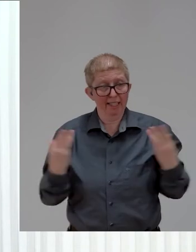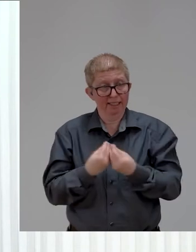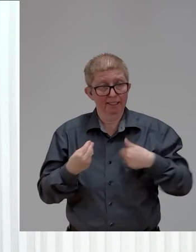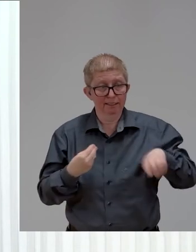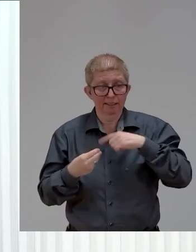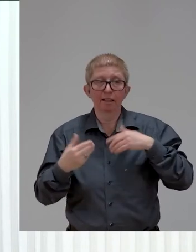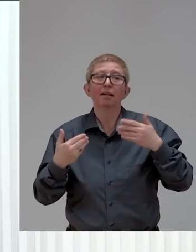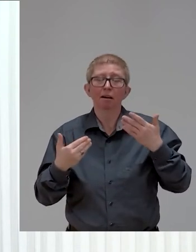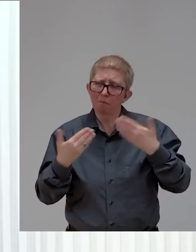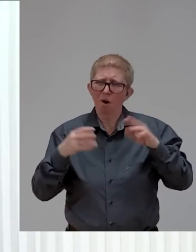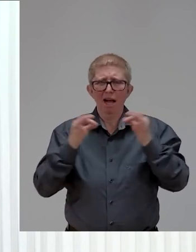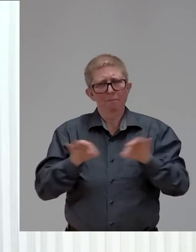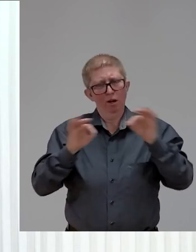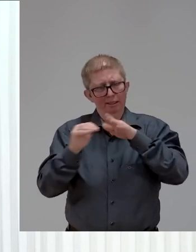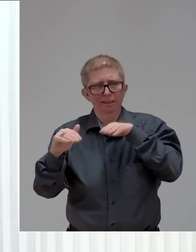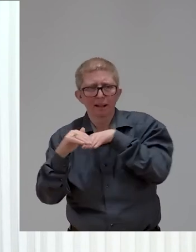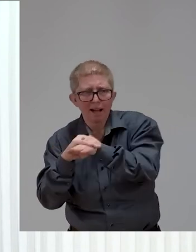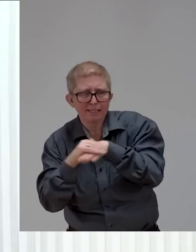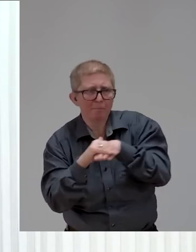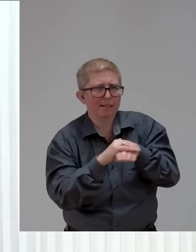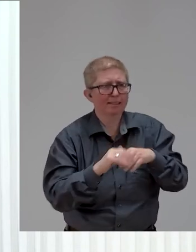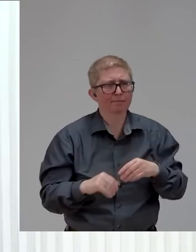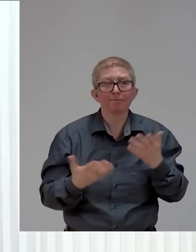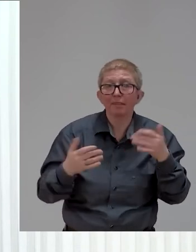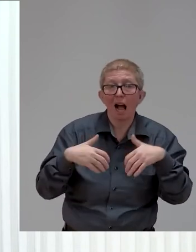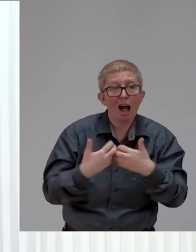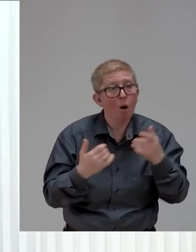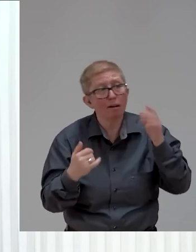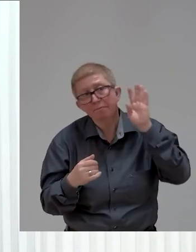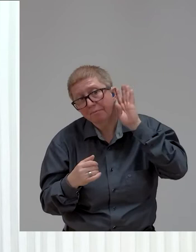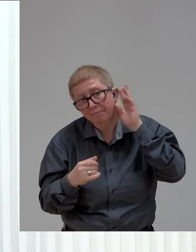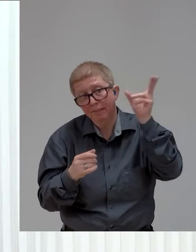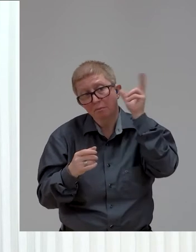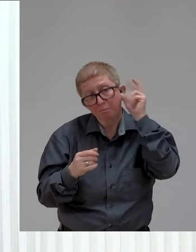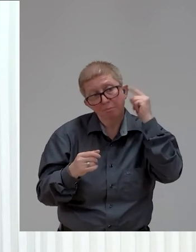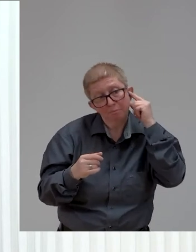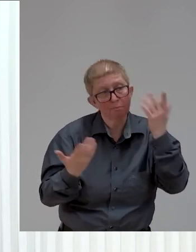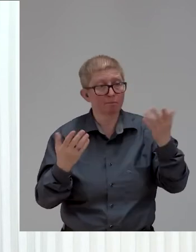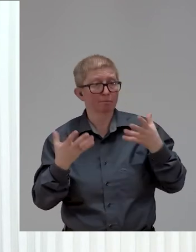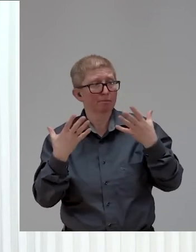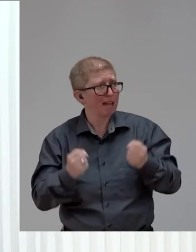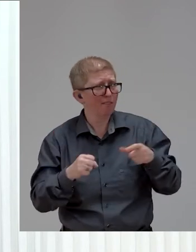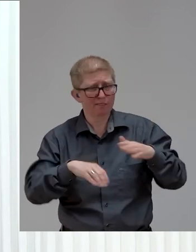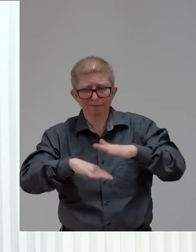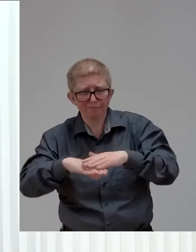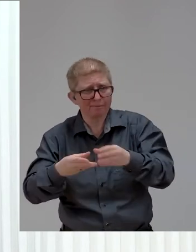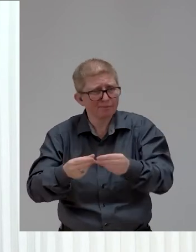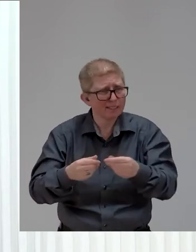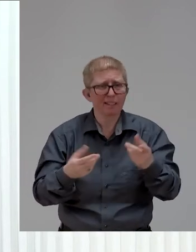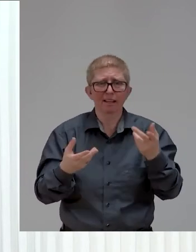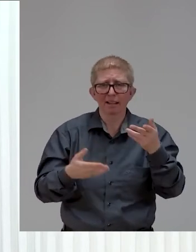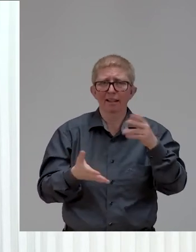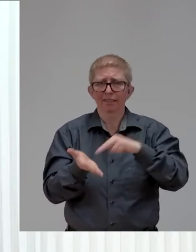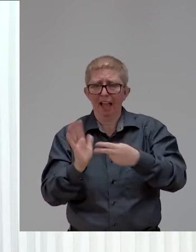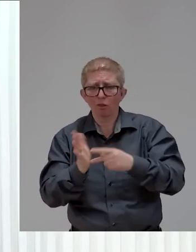on assistive devices such as hearing loops, footstools, and lectern risers. The UNODC Secretariat to the